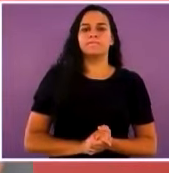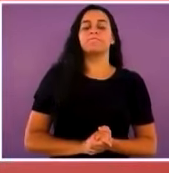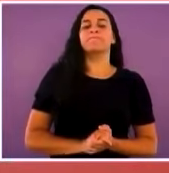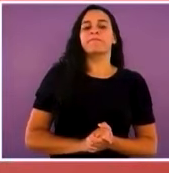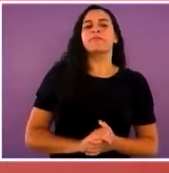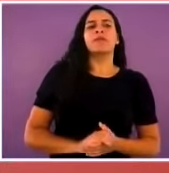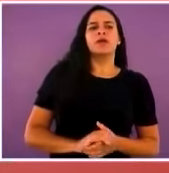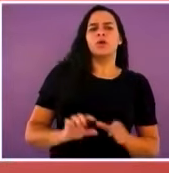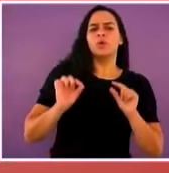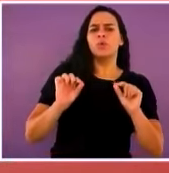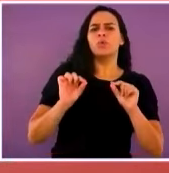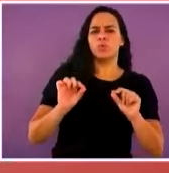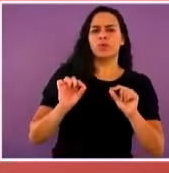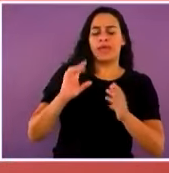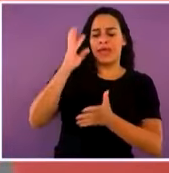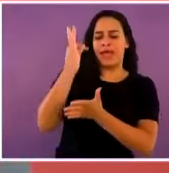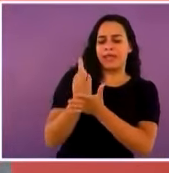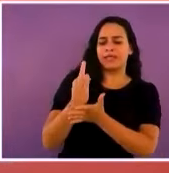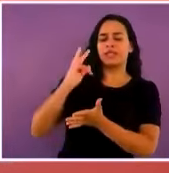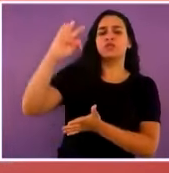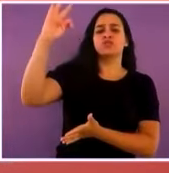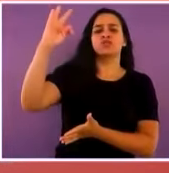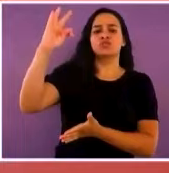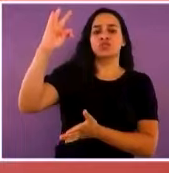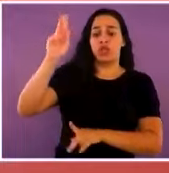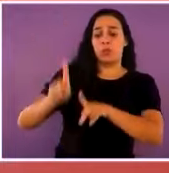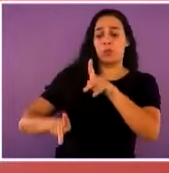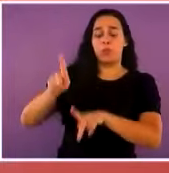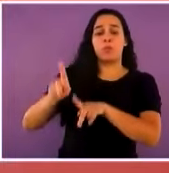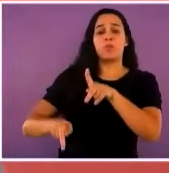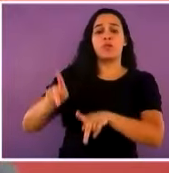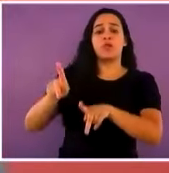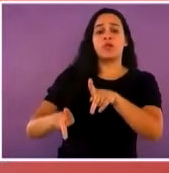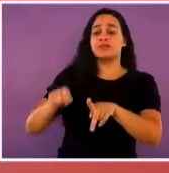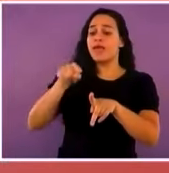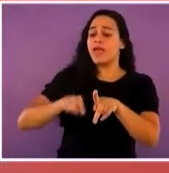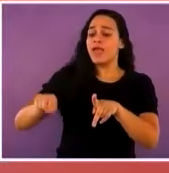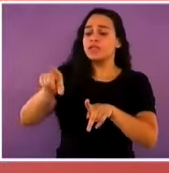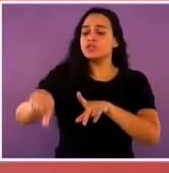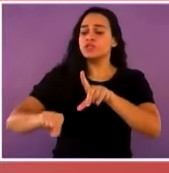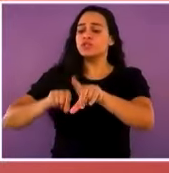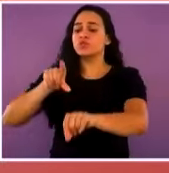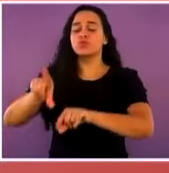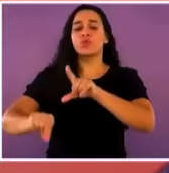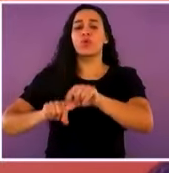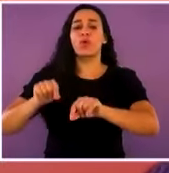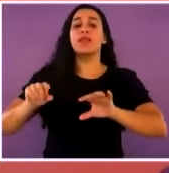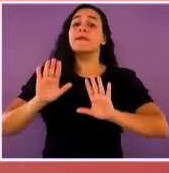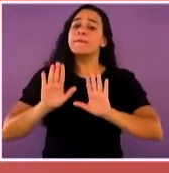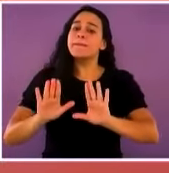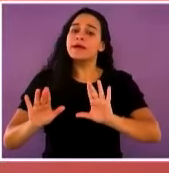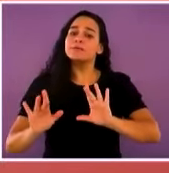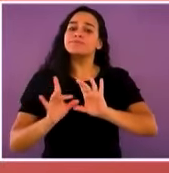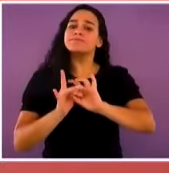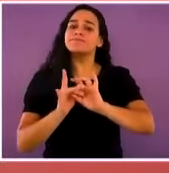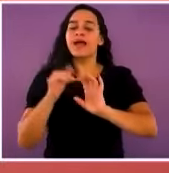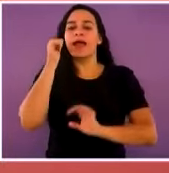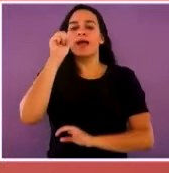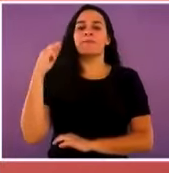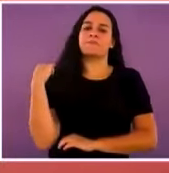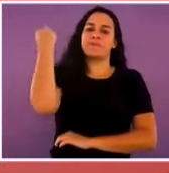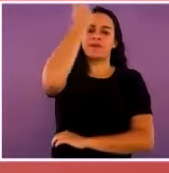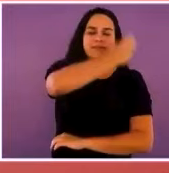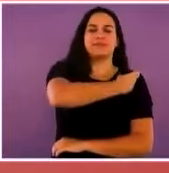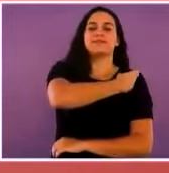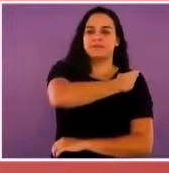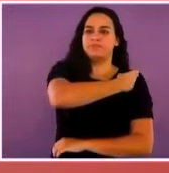spirituality. La teología del pueblo, a teologia do povo, ela está toda entremeada com a teologia de Maria. Pope Francis is a